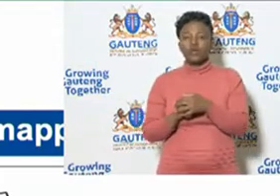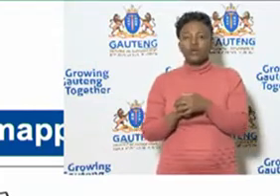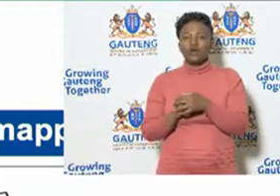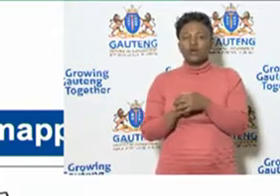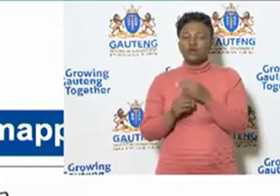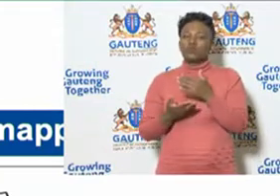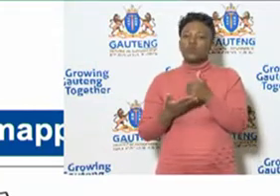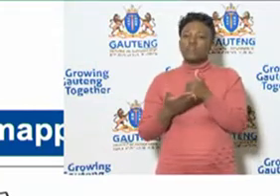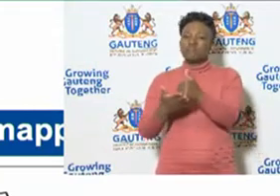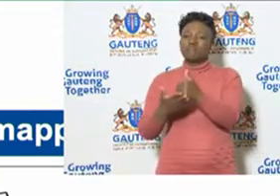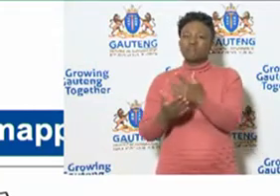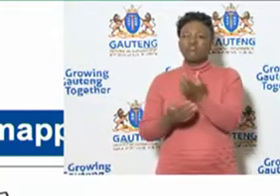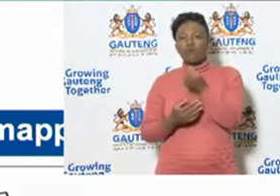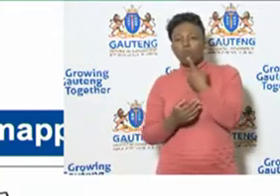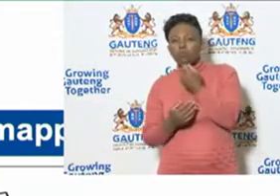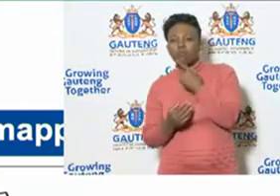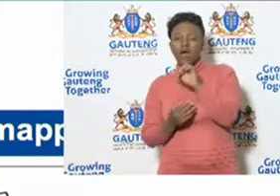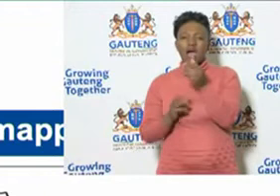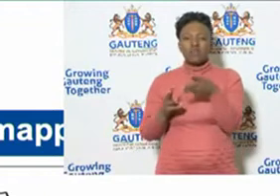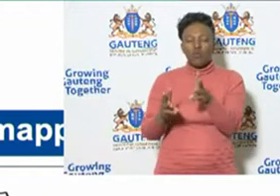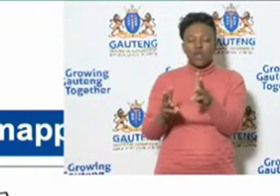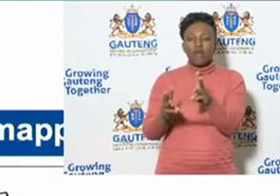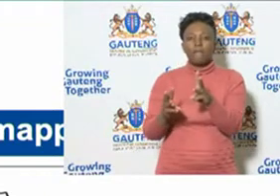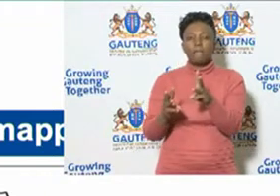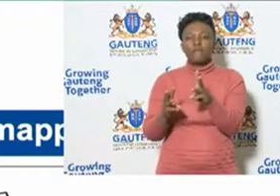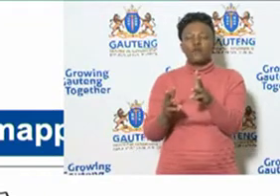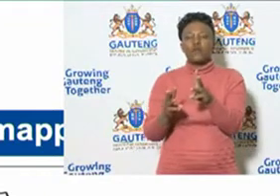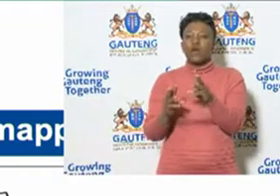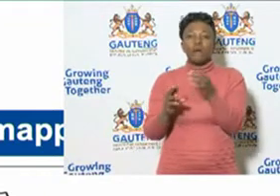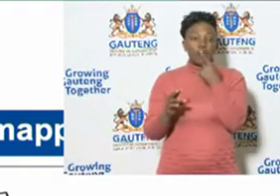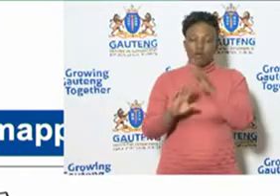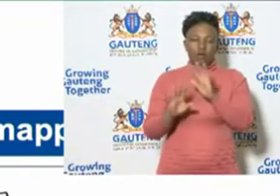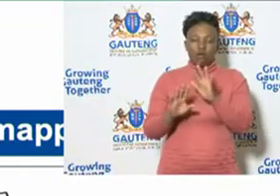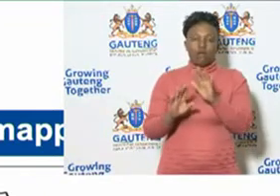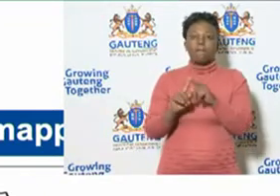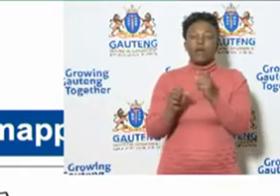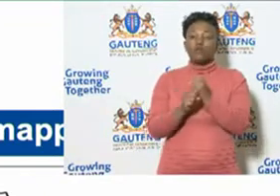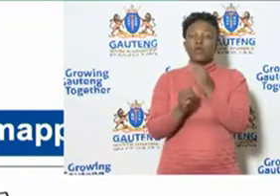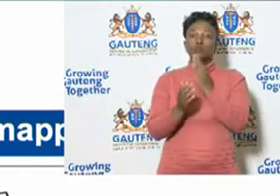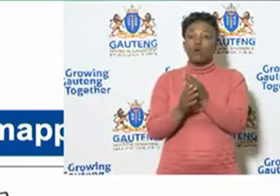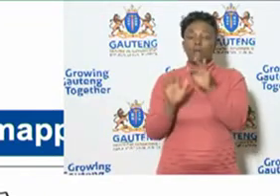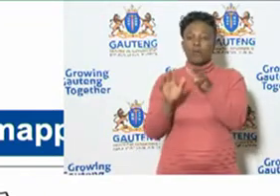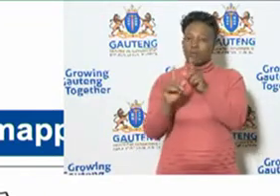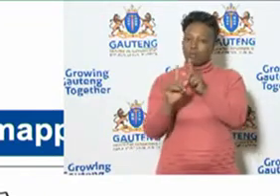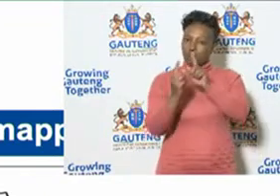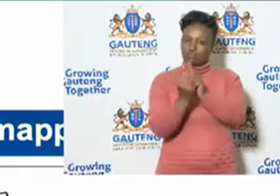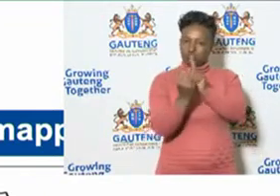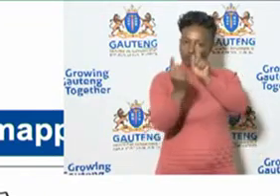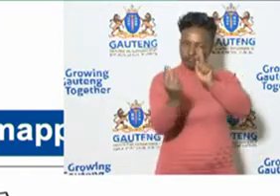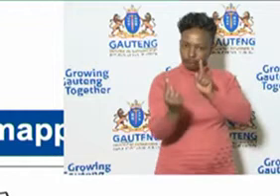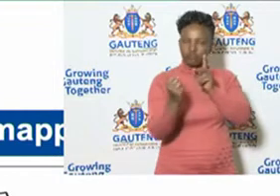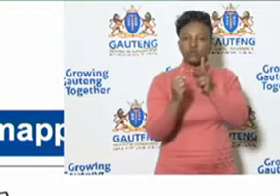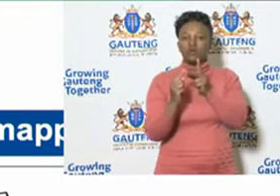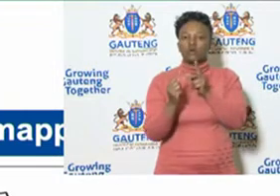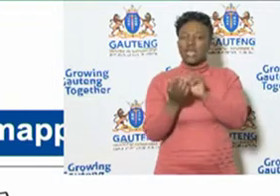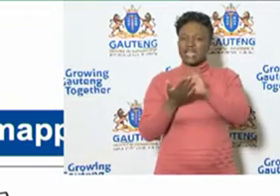non-pharmaceutical interventions. That includes continuing to ensure the social distancing in that area, hygiene measures